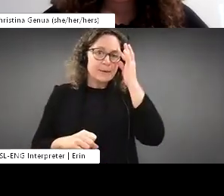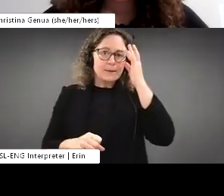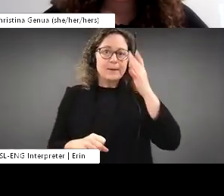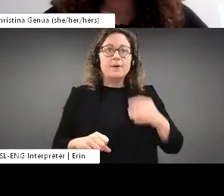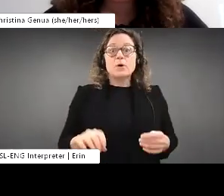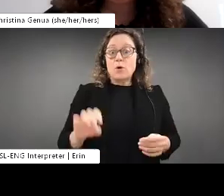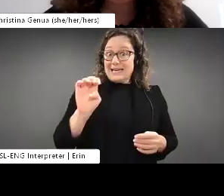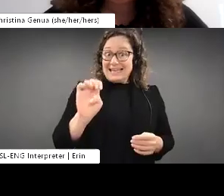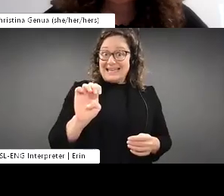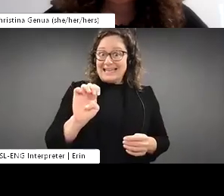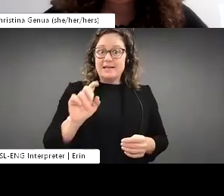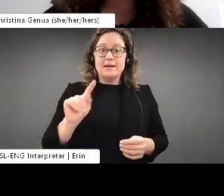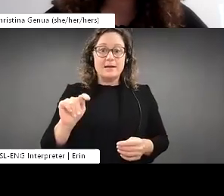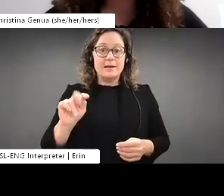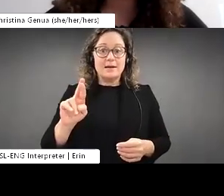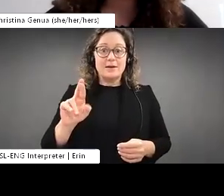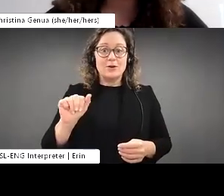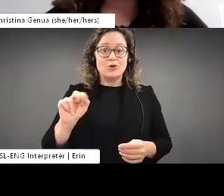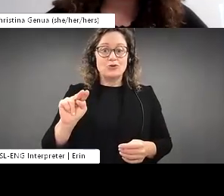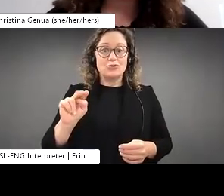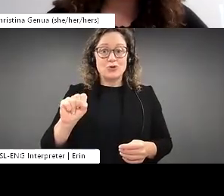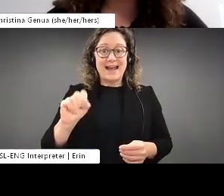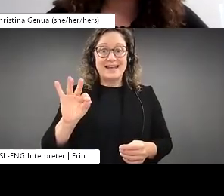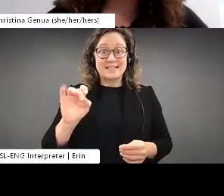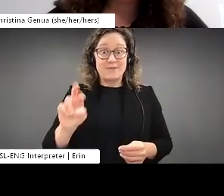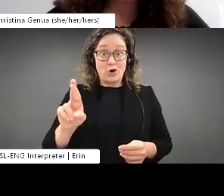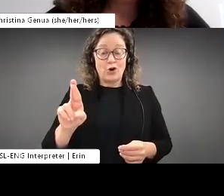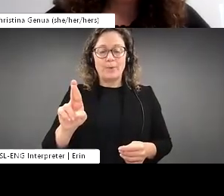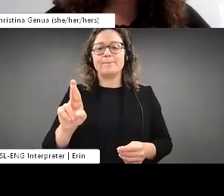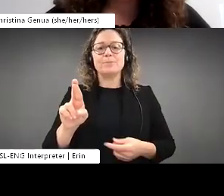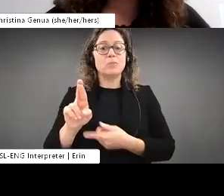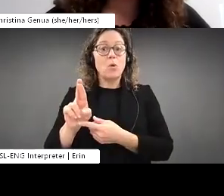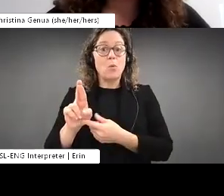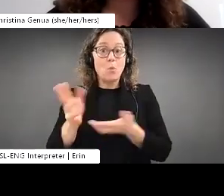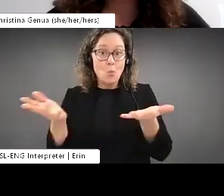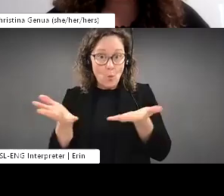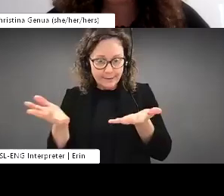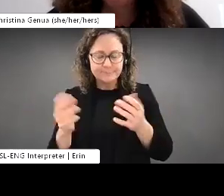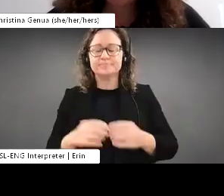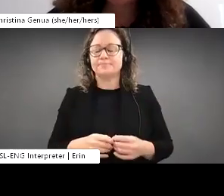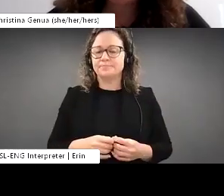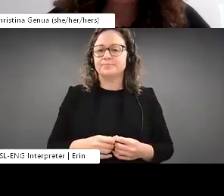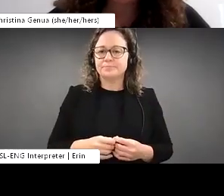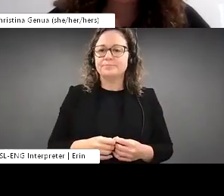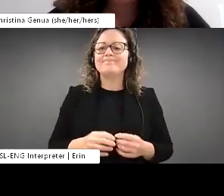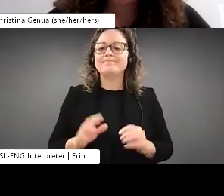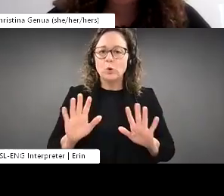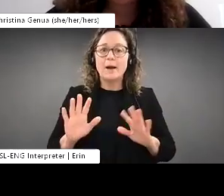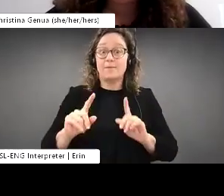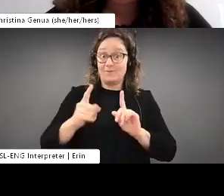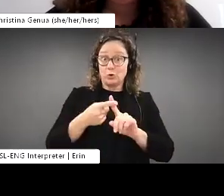are typically, it depends on your bank, I would say. So sometimes there's a fee for an